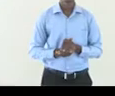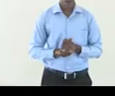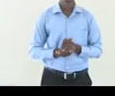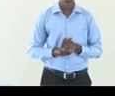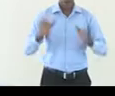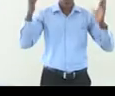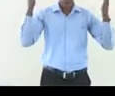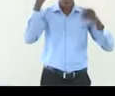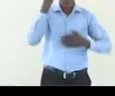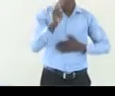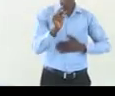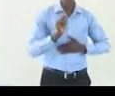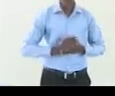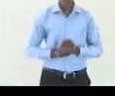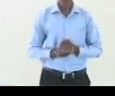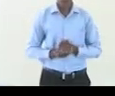okay. It's okay. Give him a round of applause.